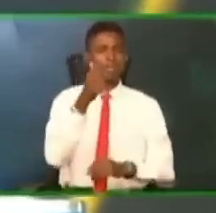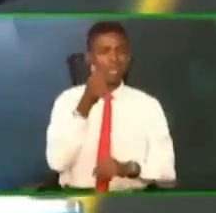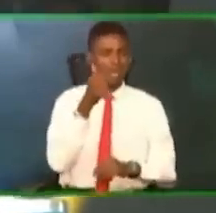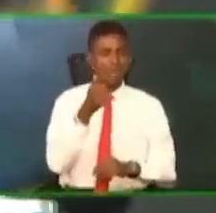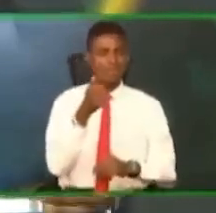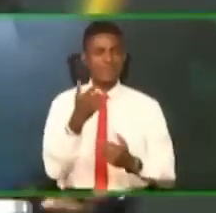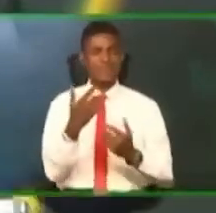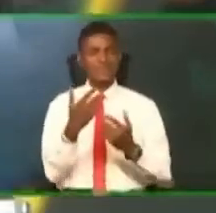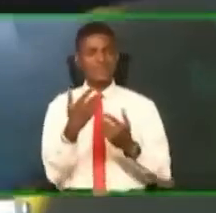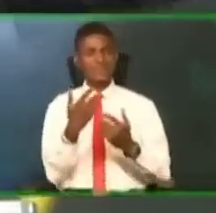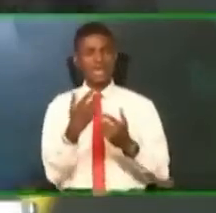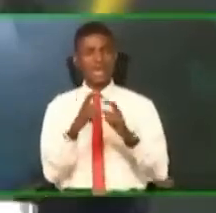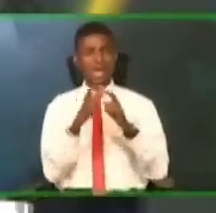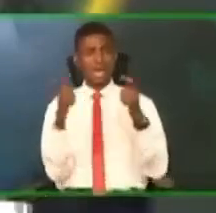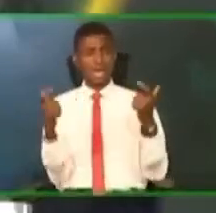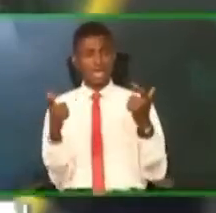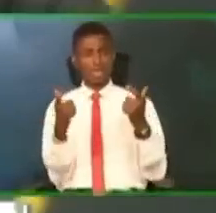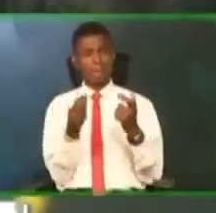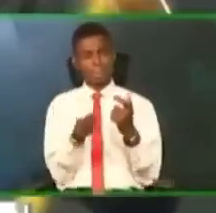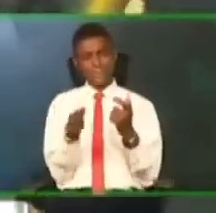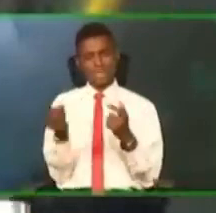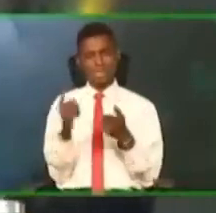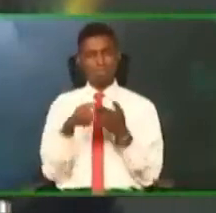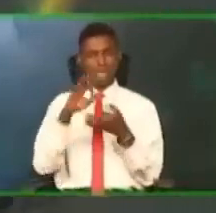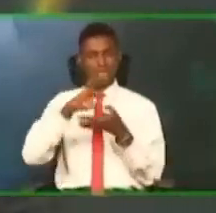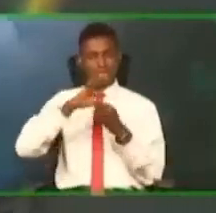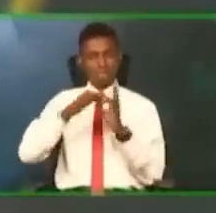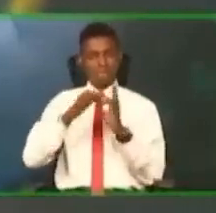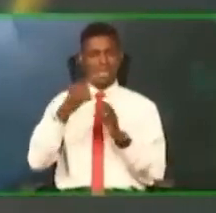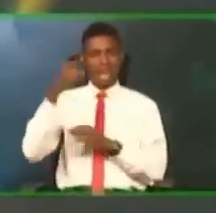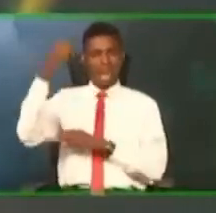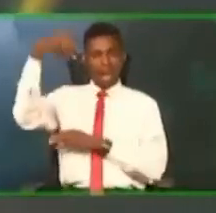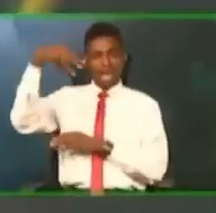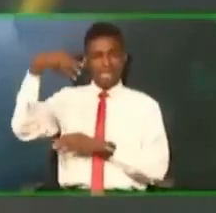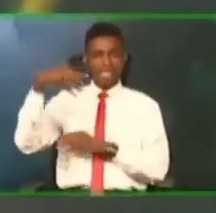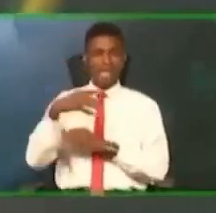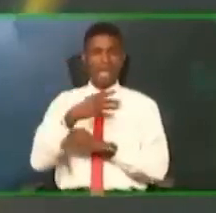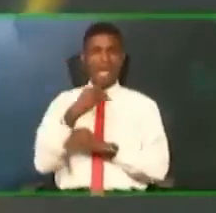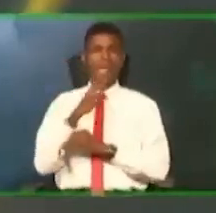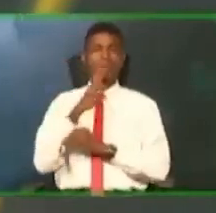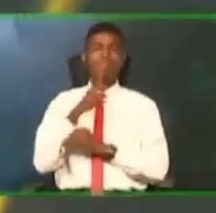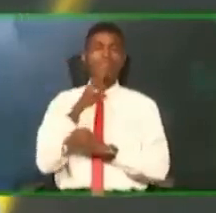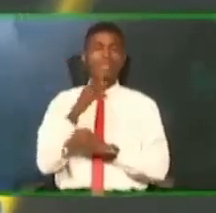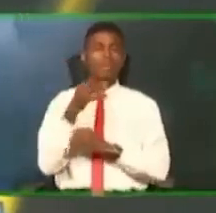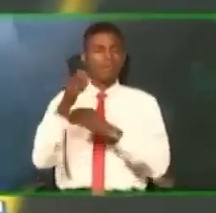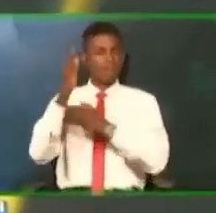to interpret the speakings, the light of God.